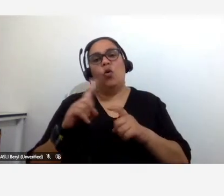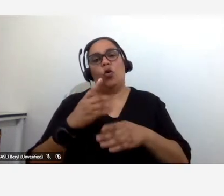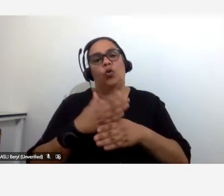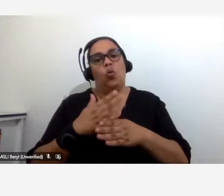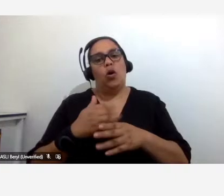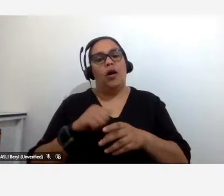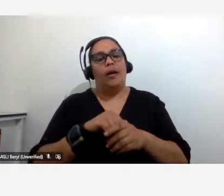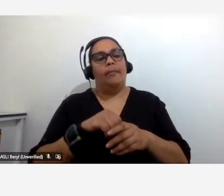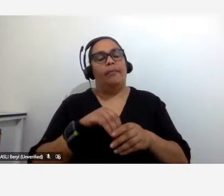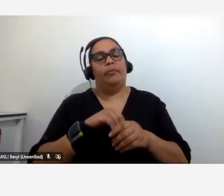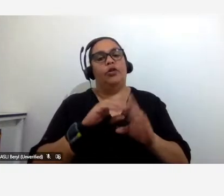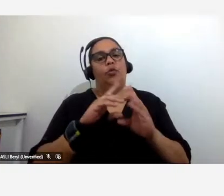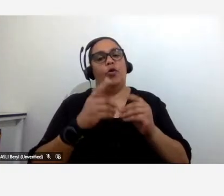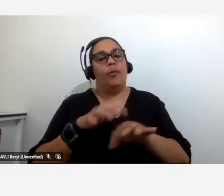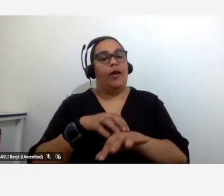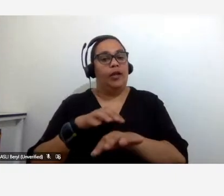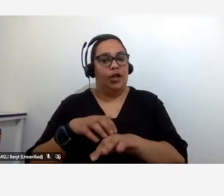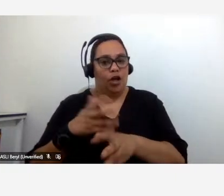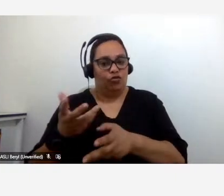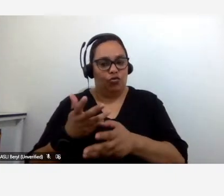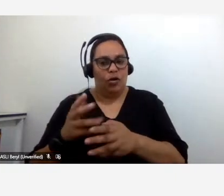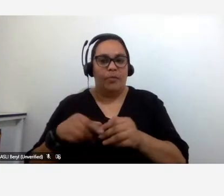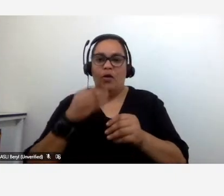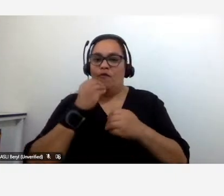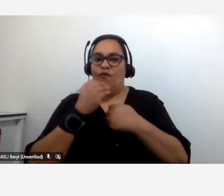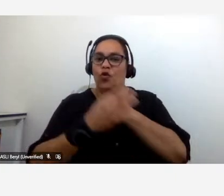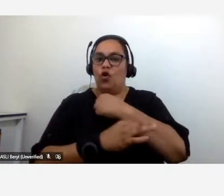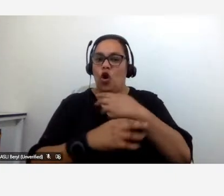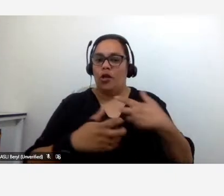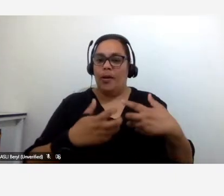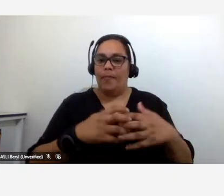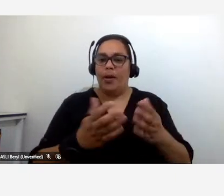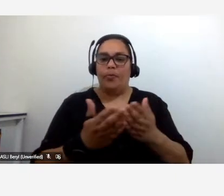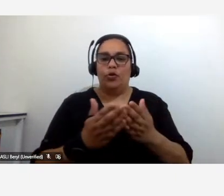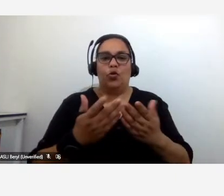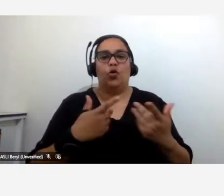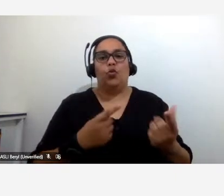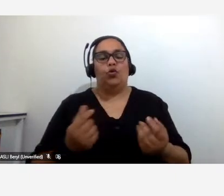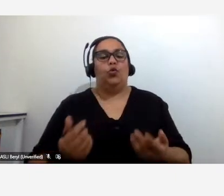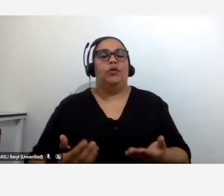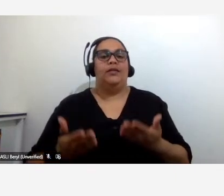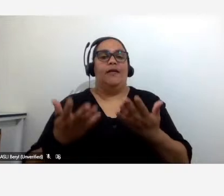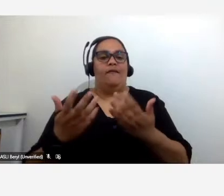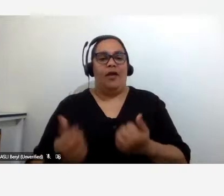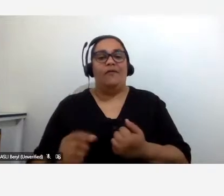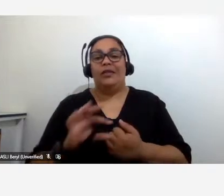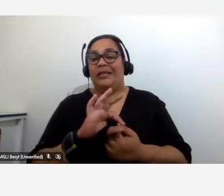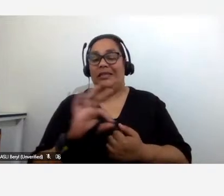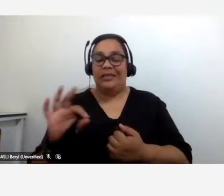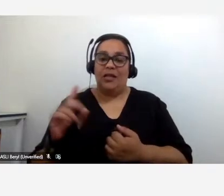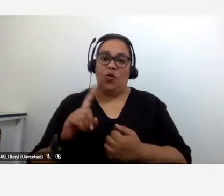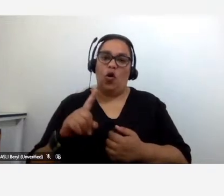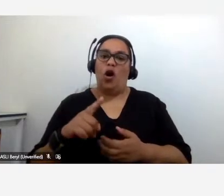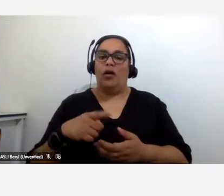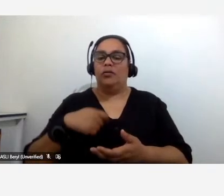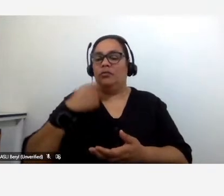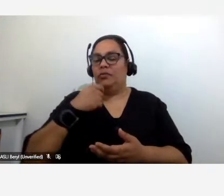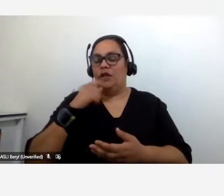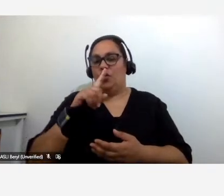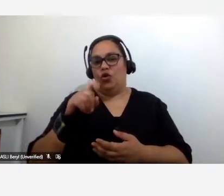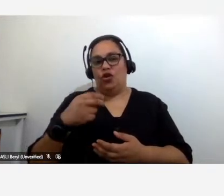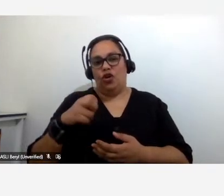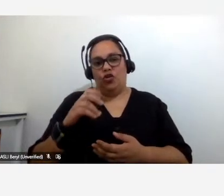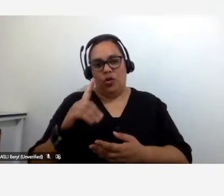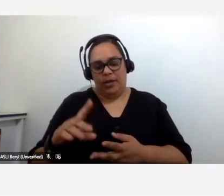with the Department of Agriculture, around food gardens at the schools that we do serve. So that is the nutritional question,